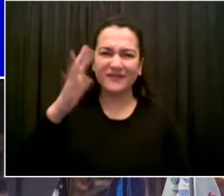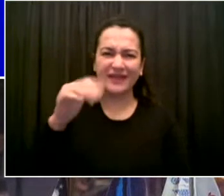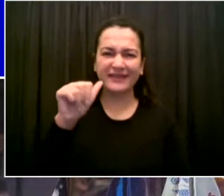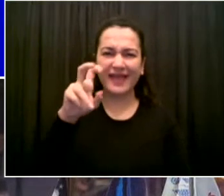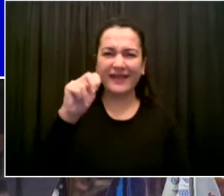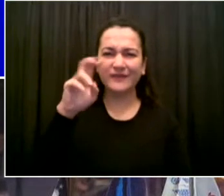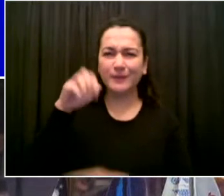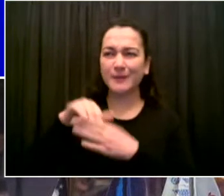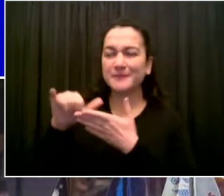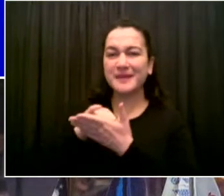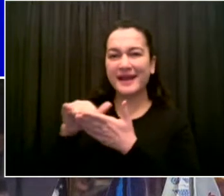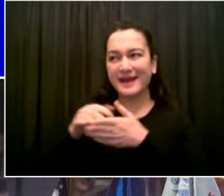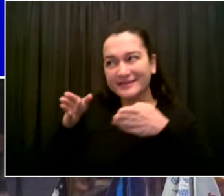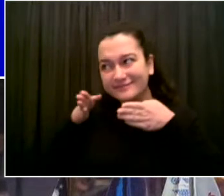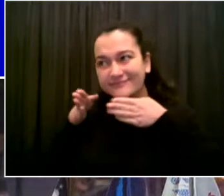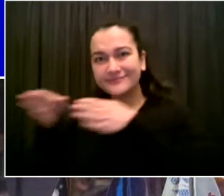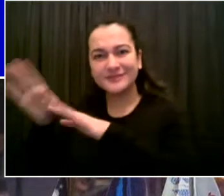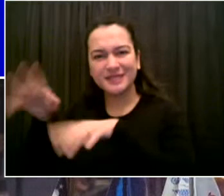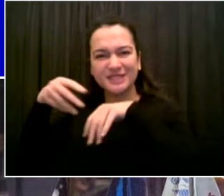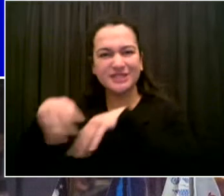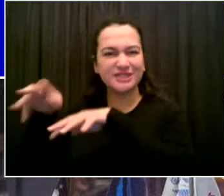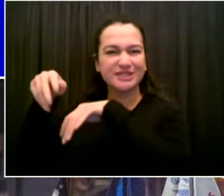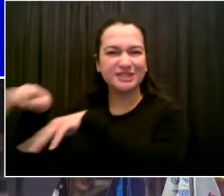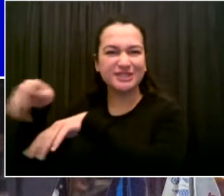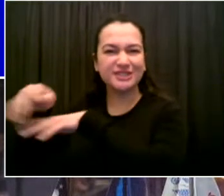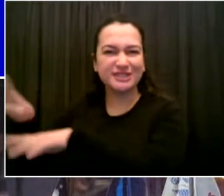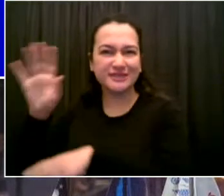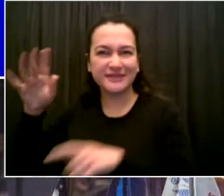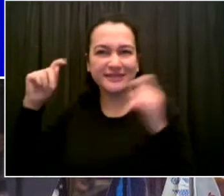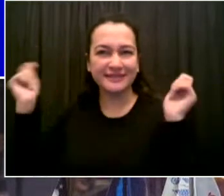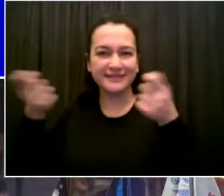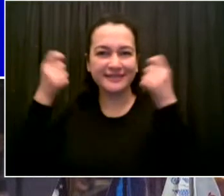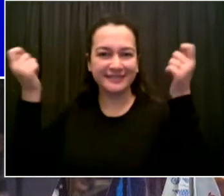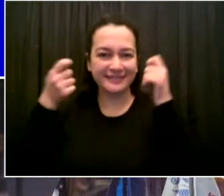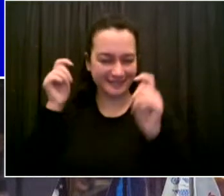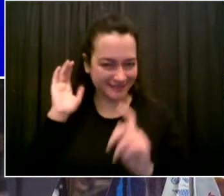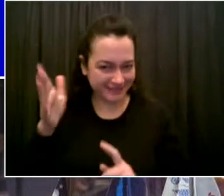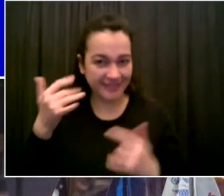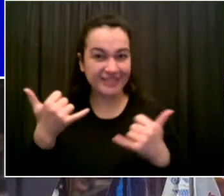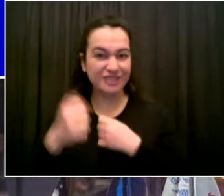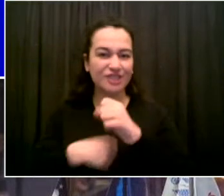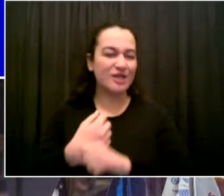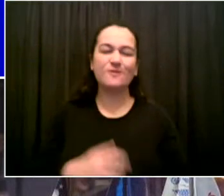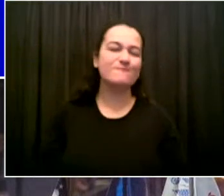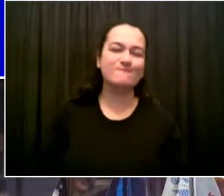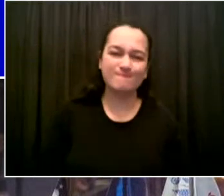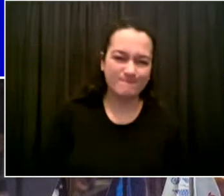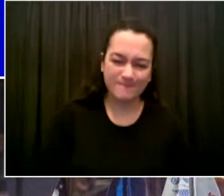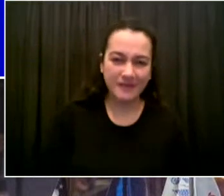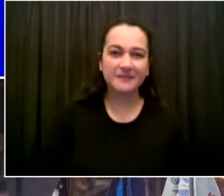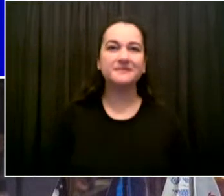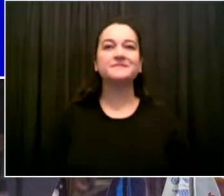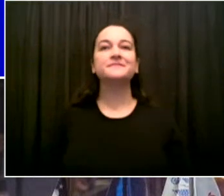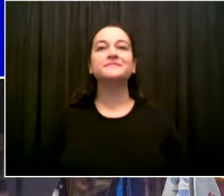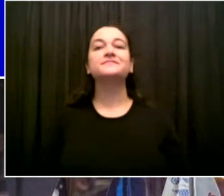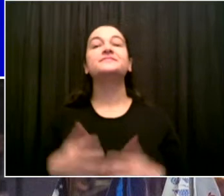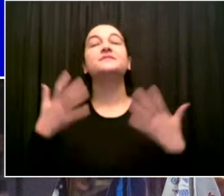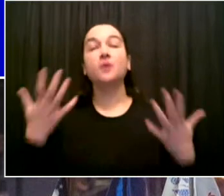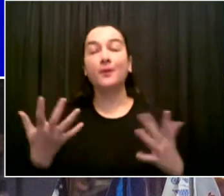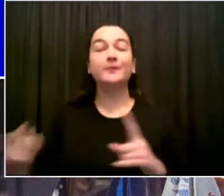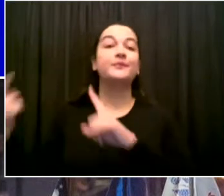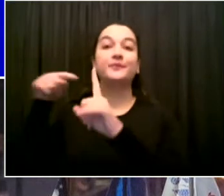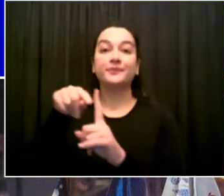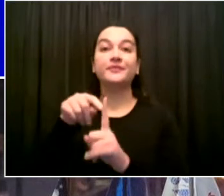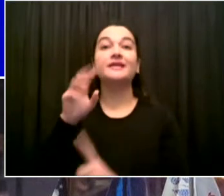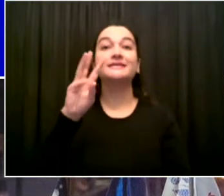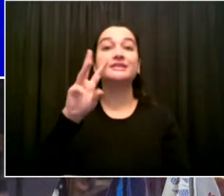this was a very special moment because it was about preserving that tradition, and I think everyone felt that they were keepers of the tradition.